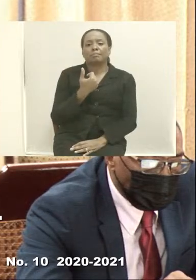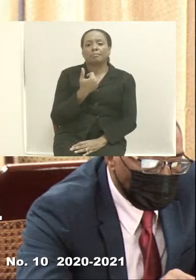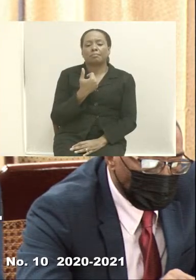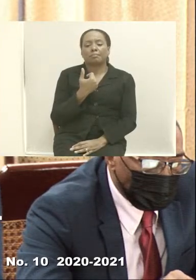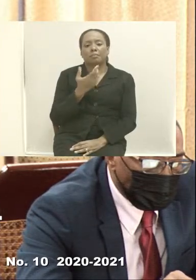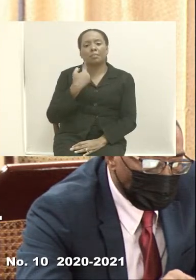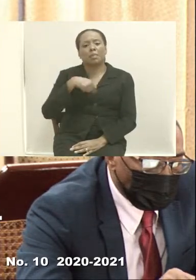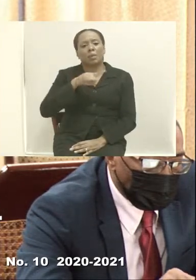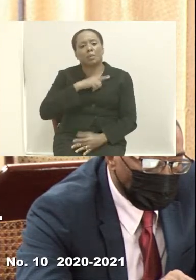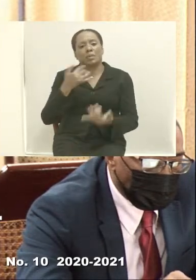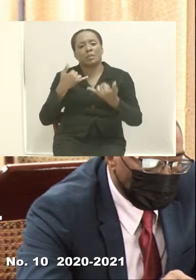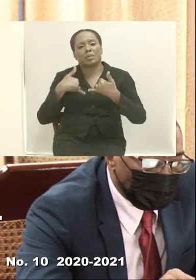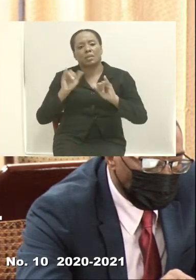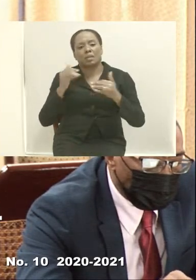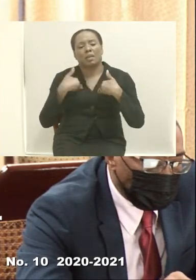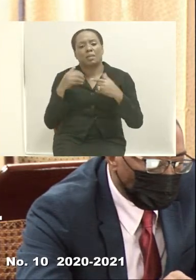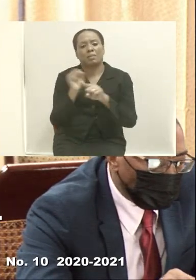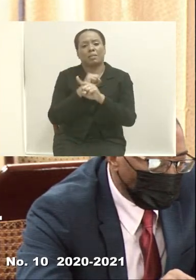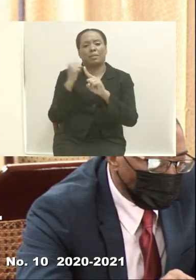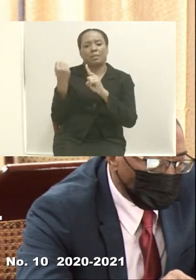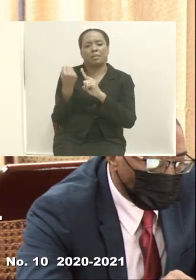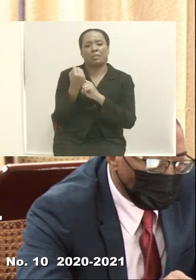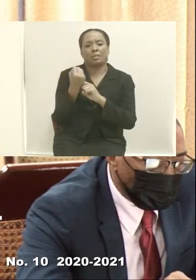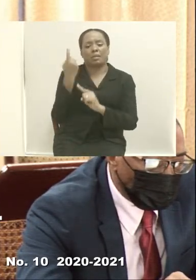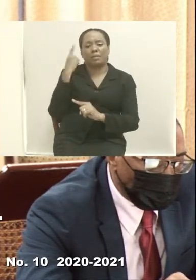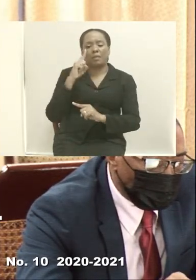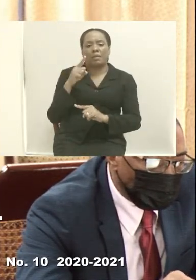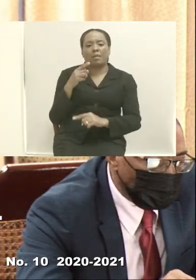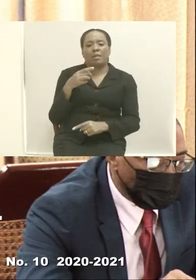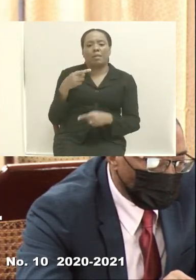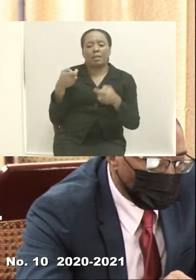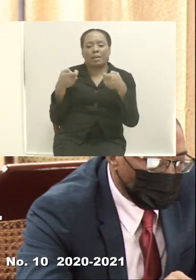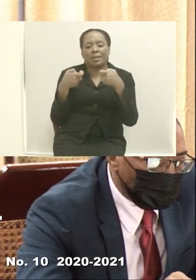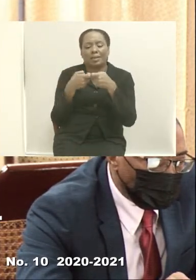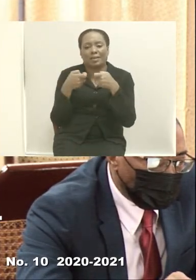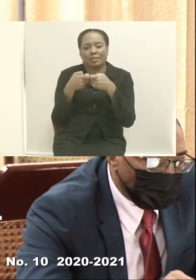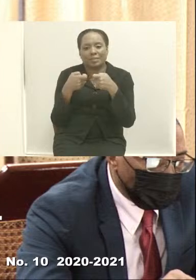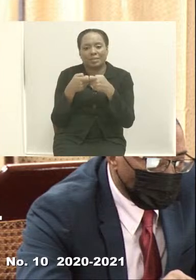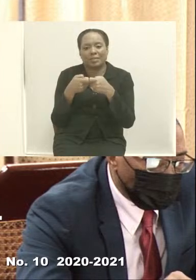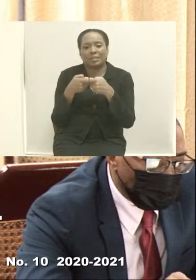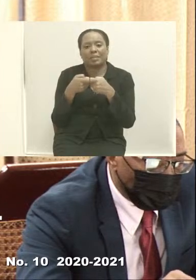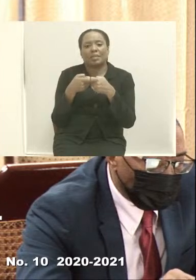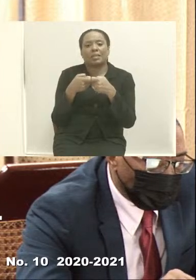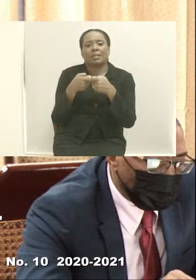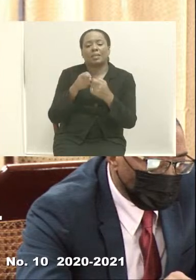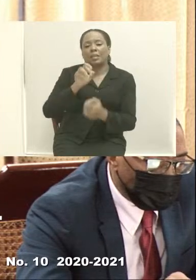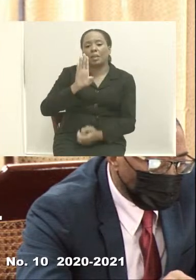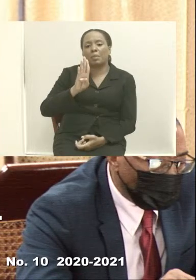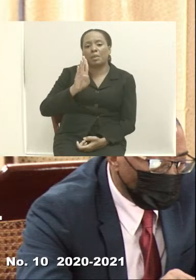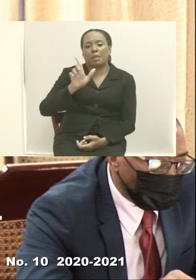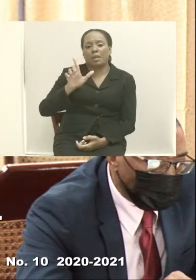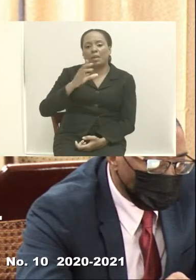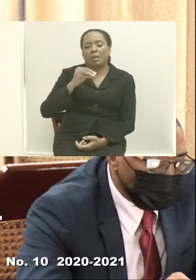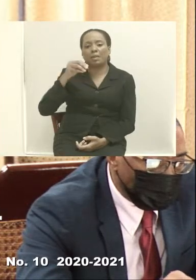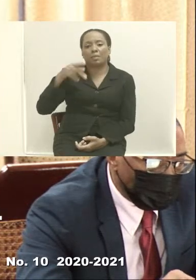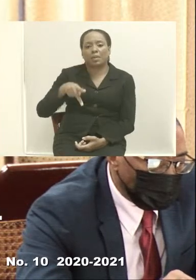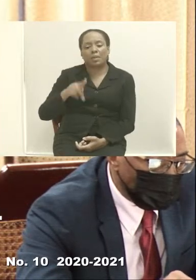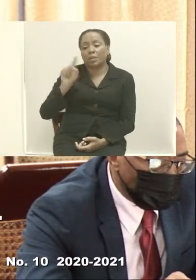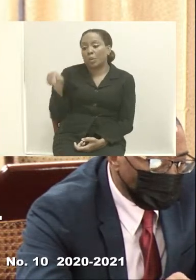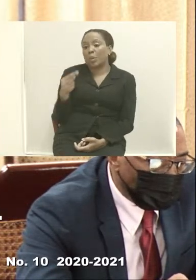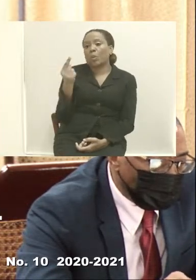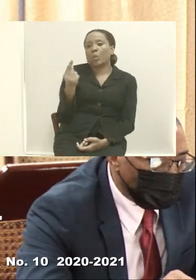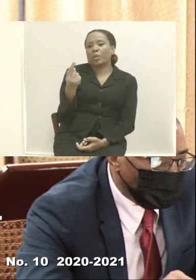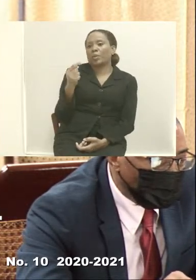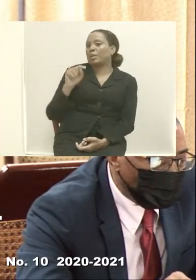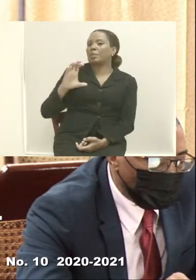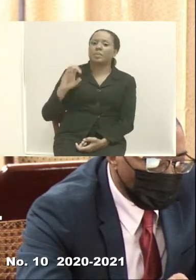of a monopoly in the area of electricity generation and distribution in Barbados. We still have substantially a monopoly with